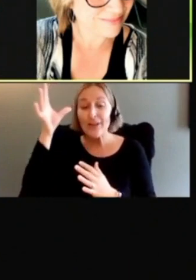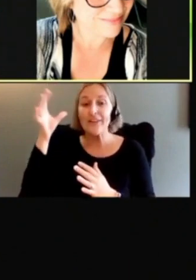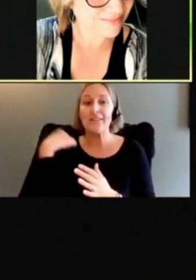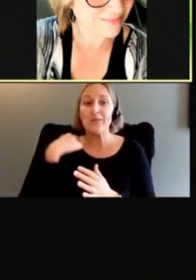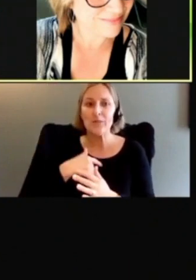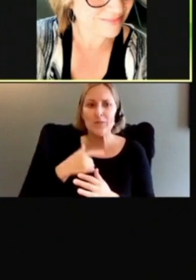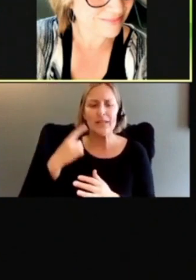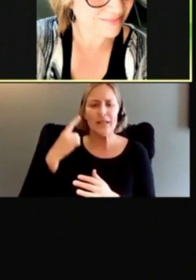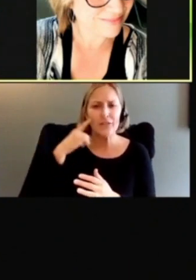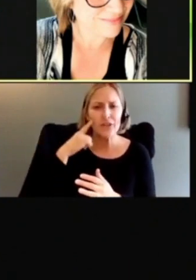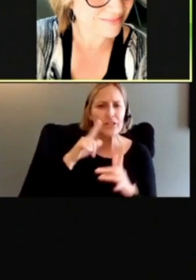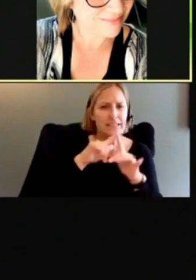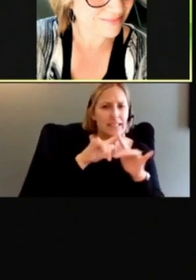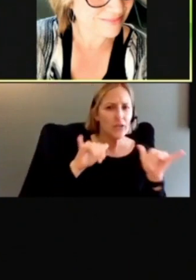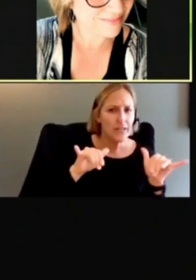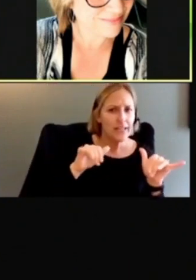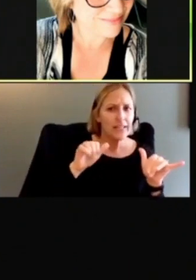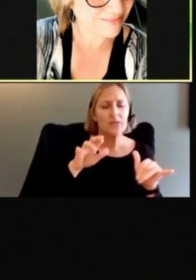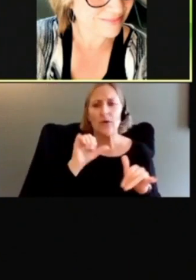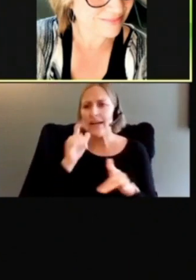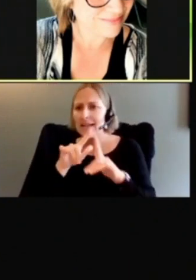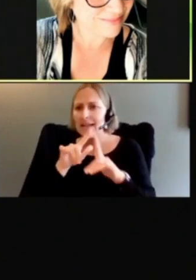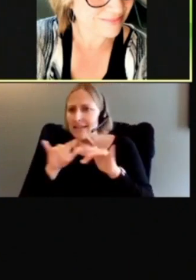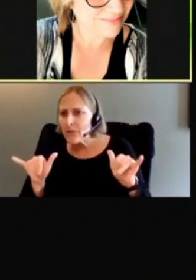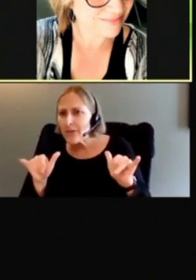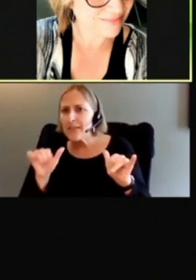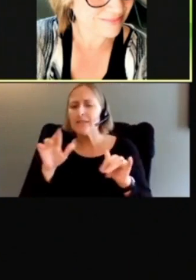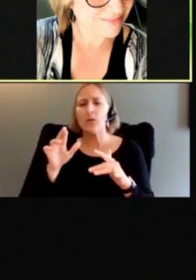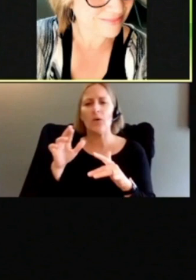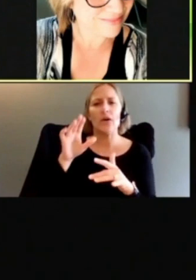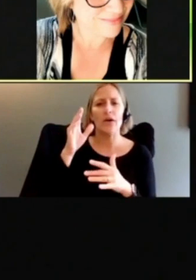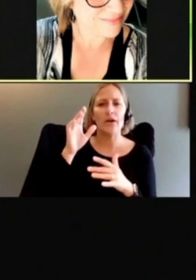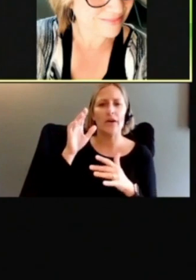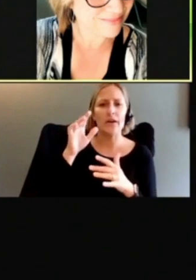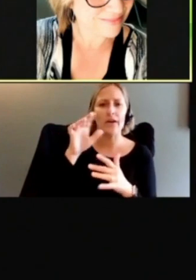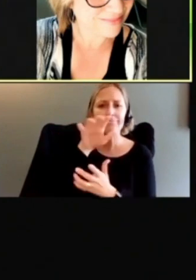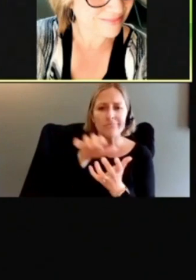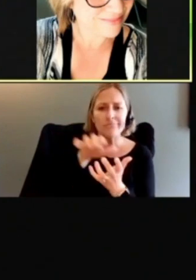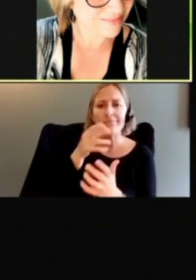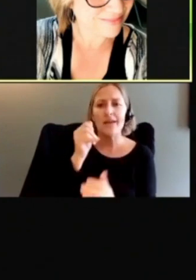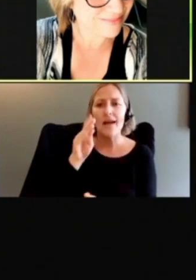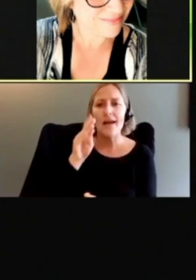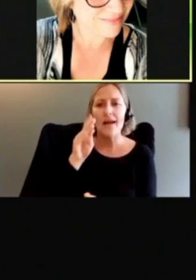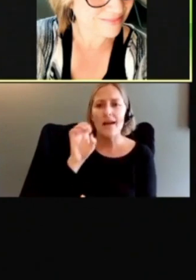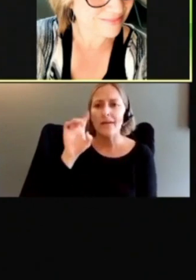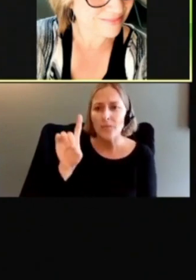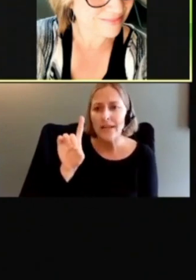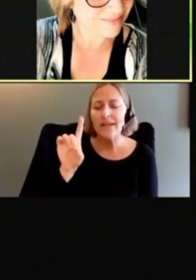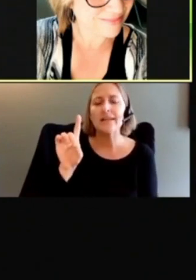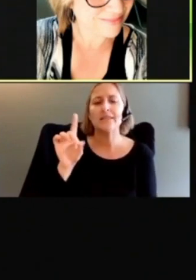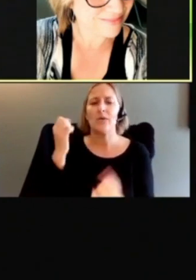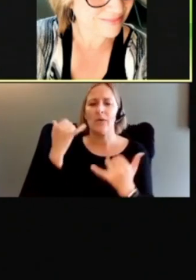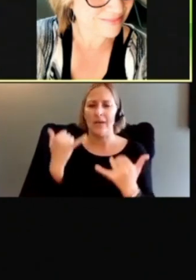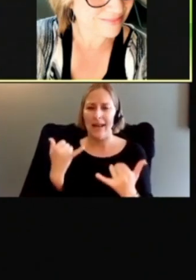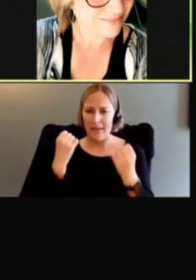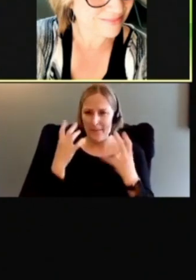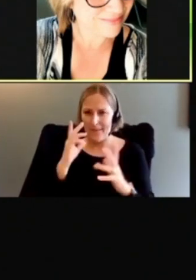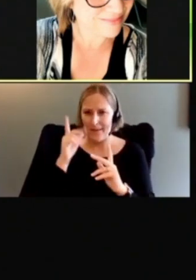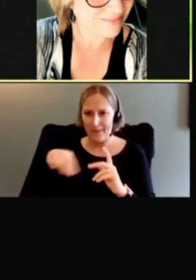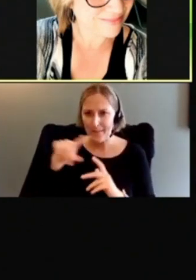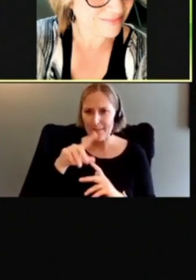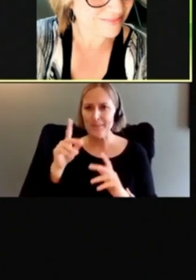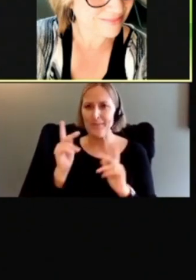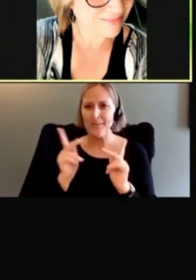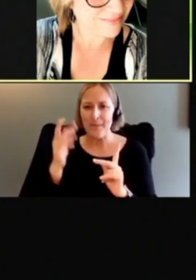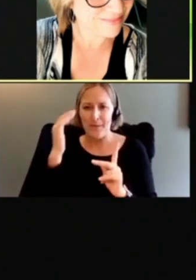asynchronous, we're synchronous, we're hybrid. So I think we're all kind of in tune with this language now. And just